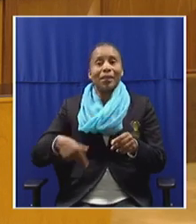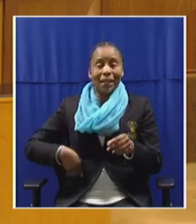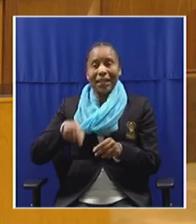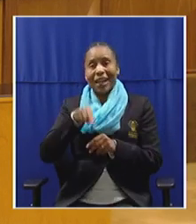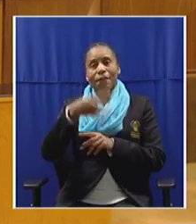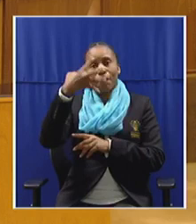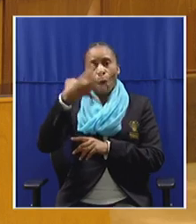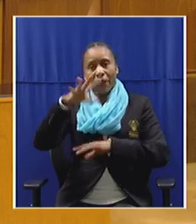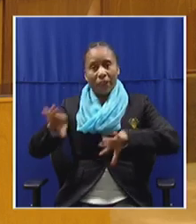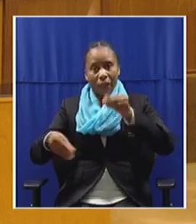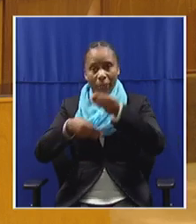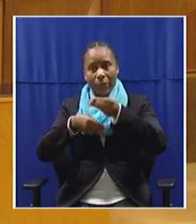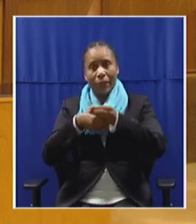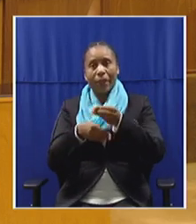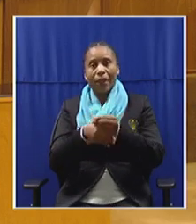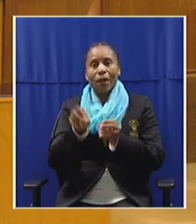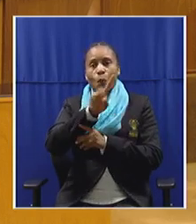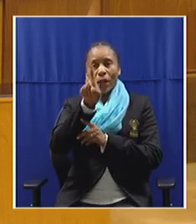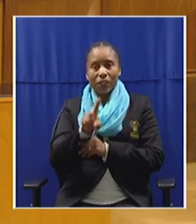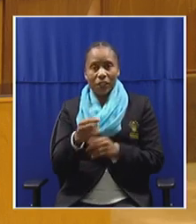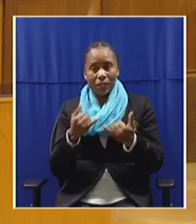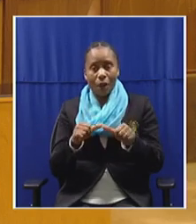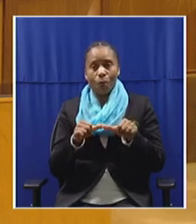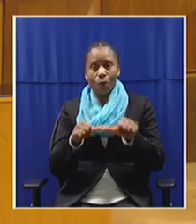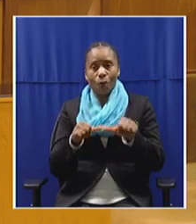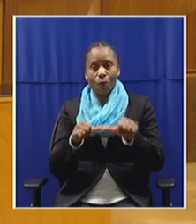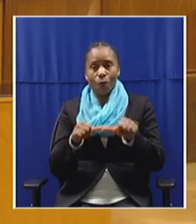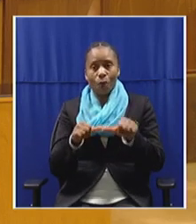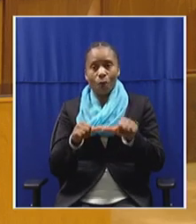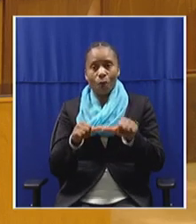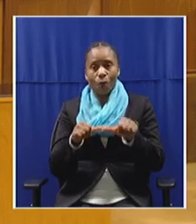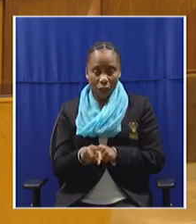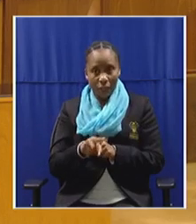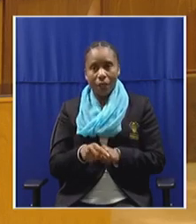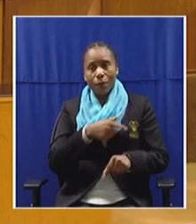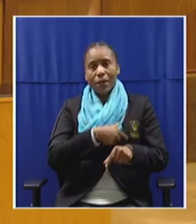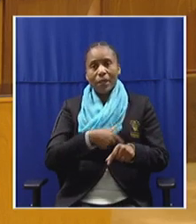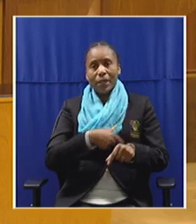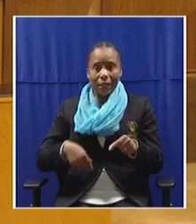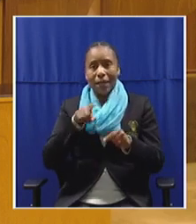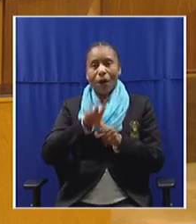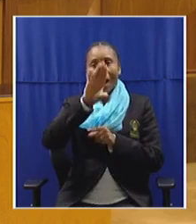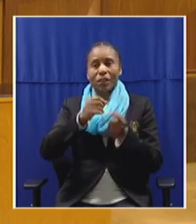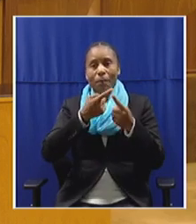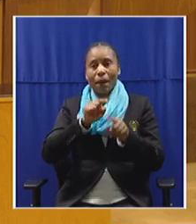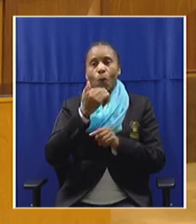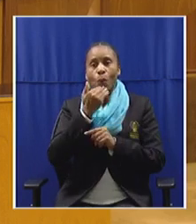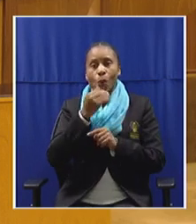question. We now proceed, Deputy President, to the second question. It was put to you by the Honorable Steenhuisen.